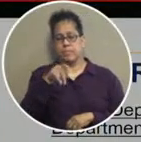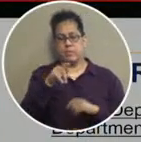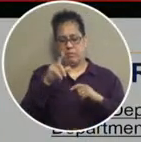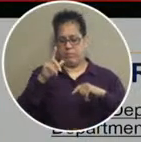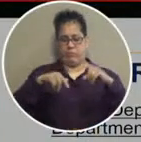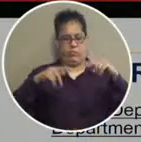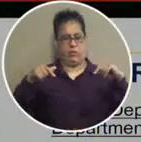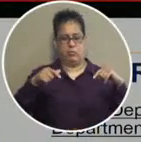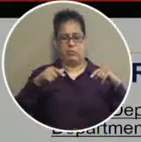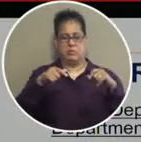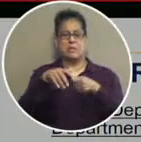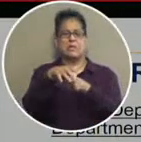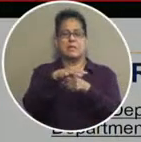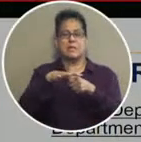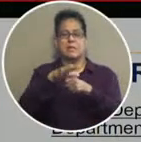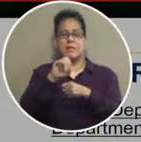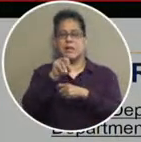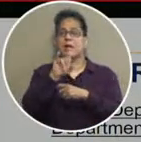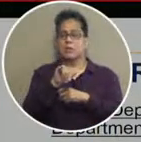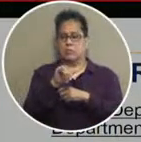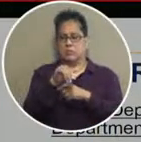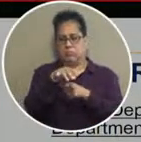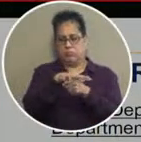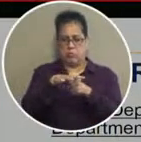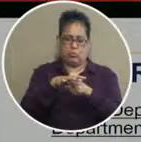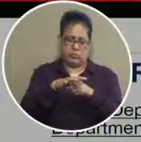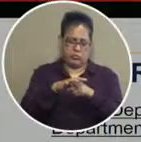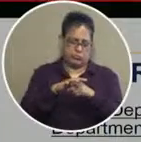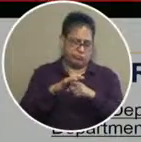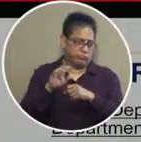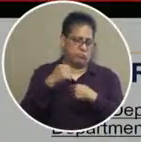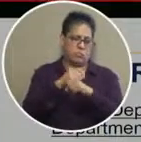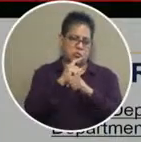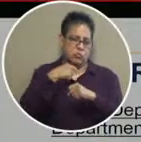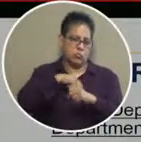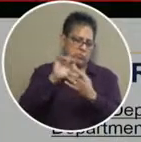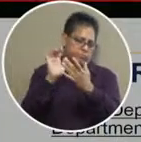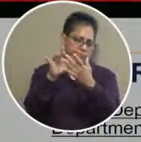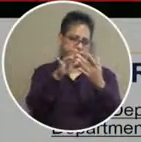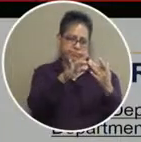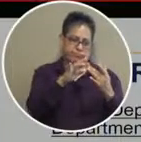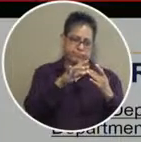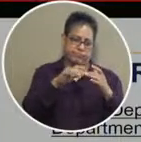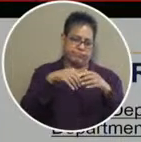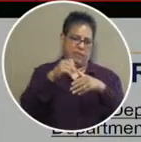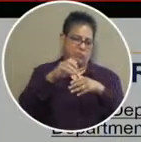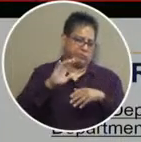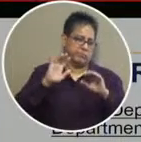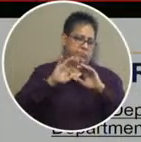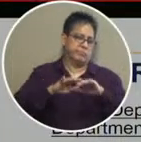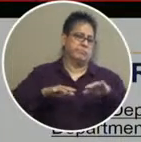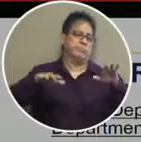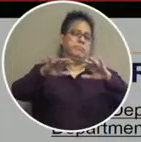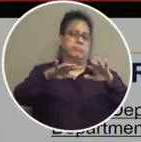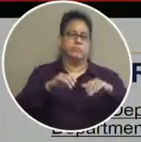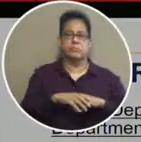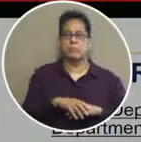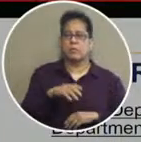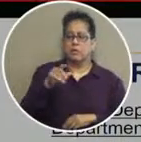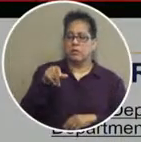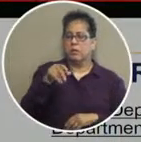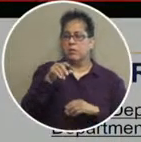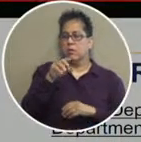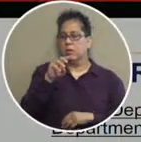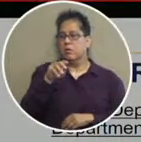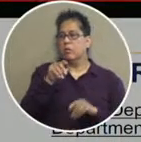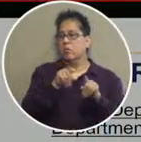various county locations as well to make sure that we're reaching everyone. In response to outreach that the mayor